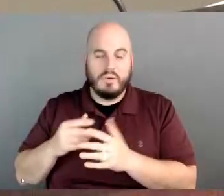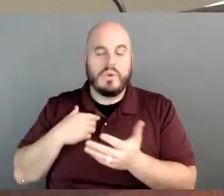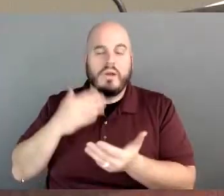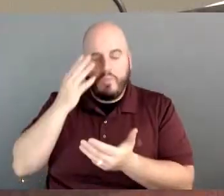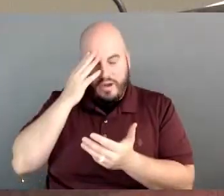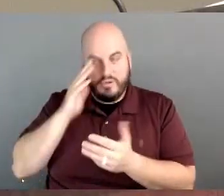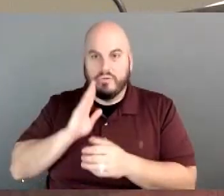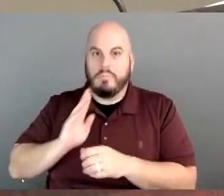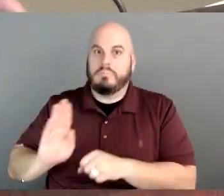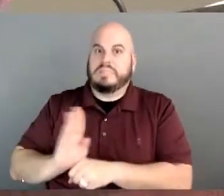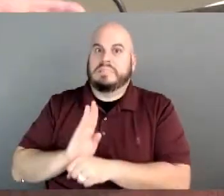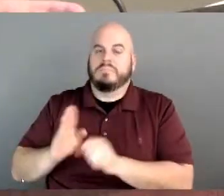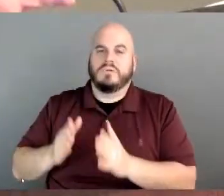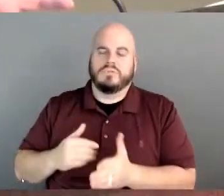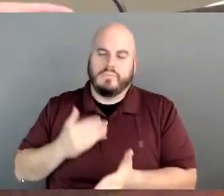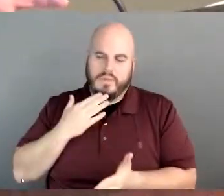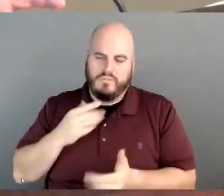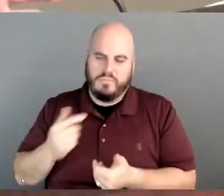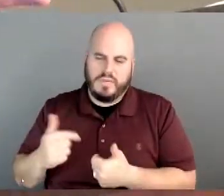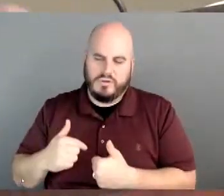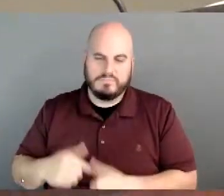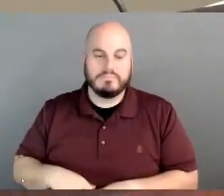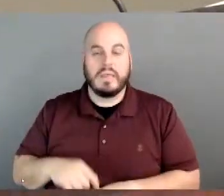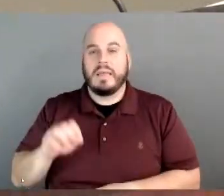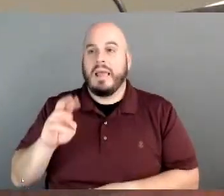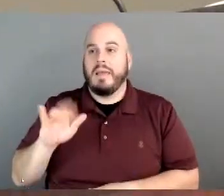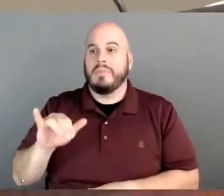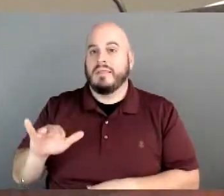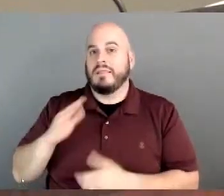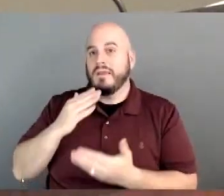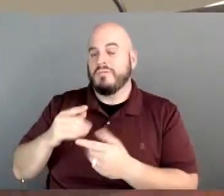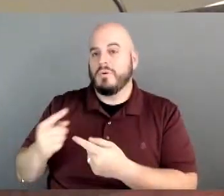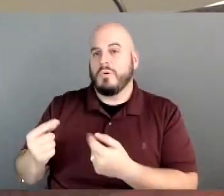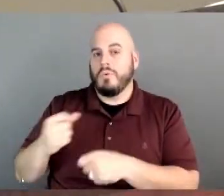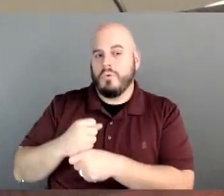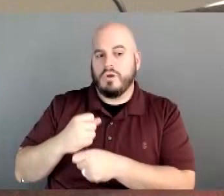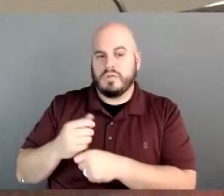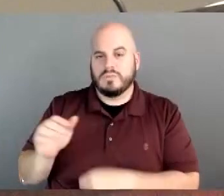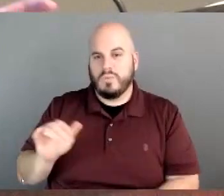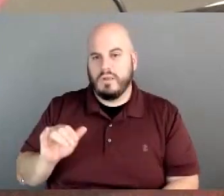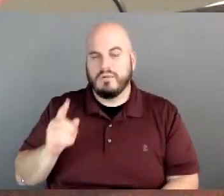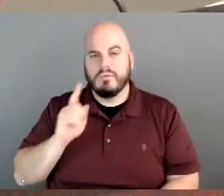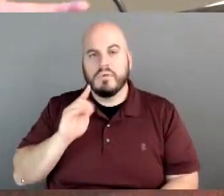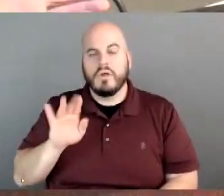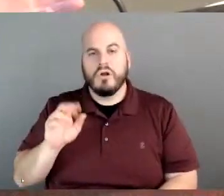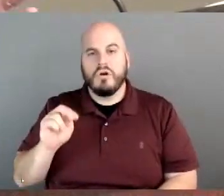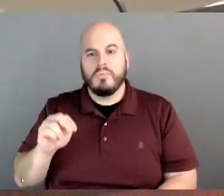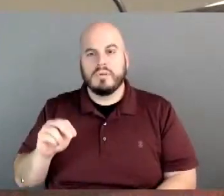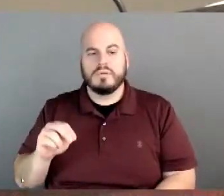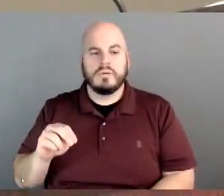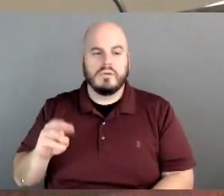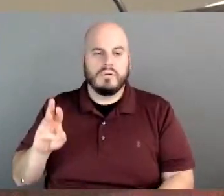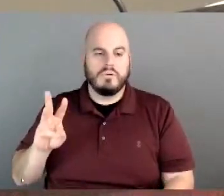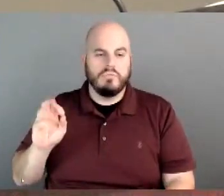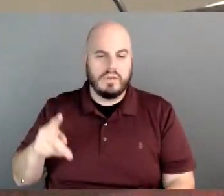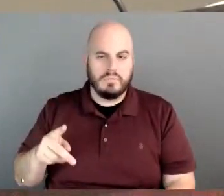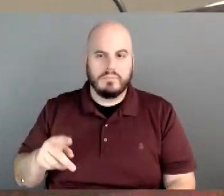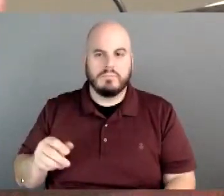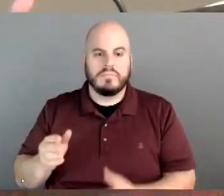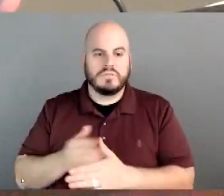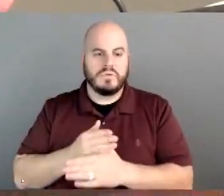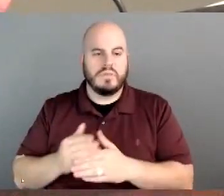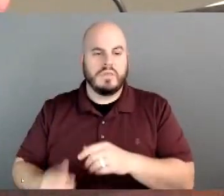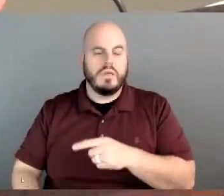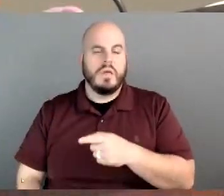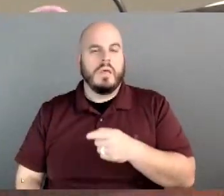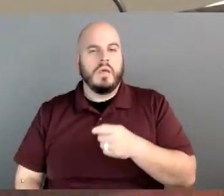this evening. And Emily, thank you for the work that you do with Urban REAP. Between you guys and DeShack, I've got all